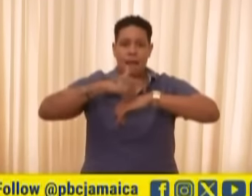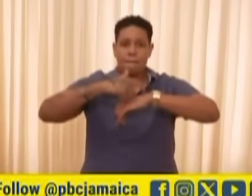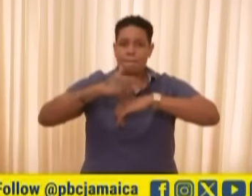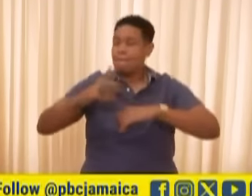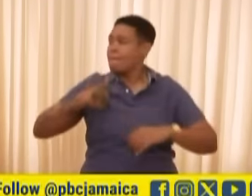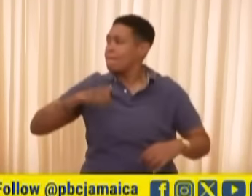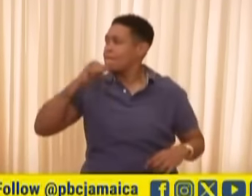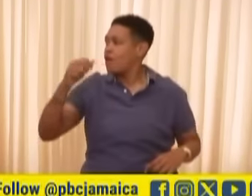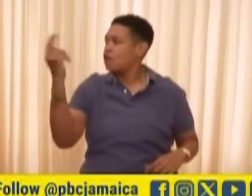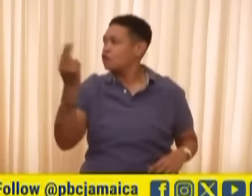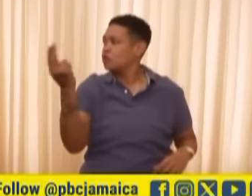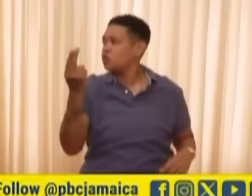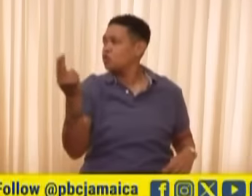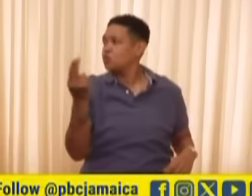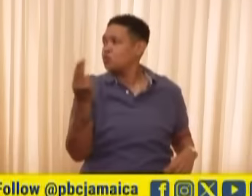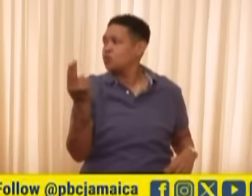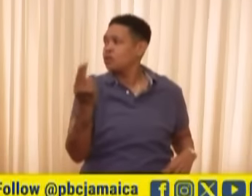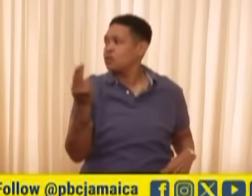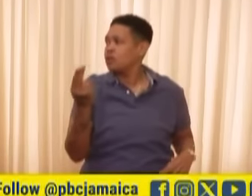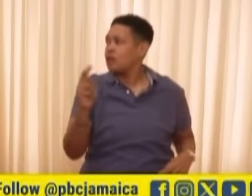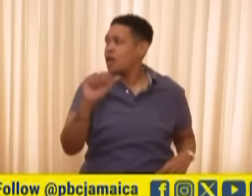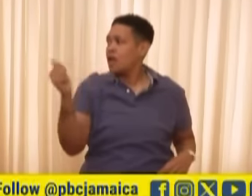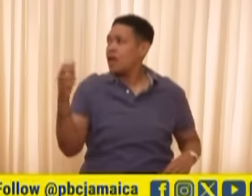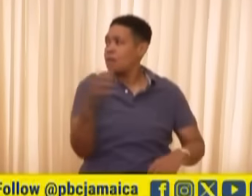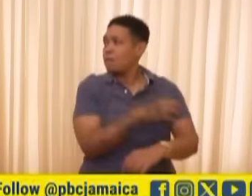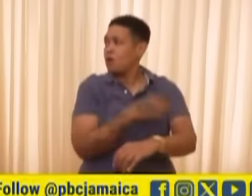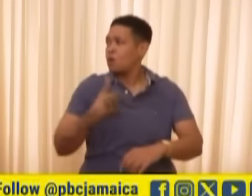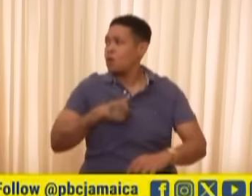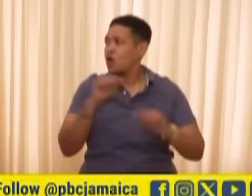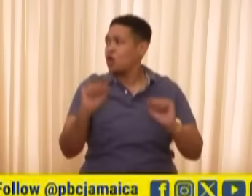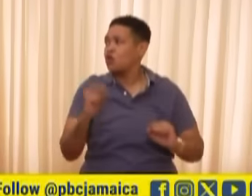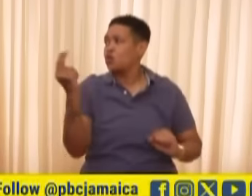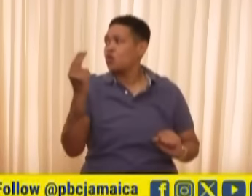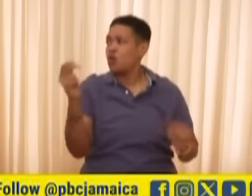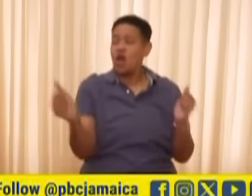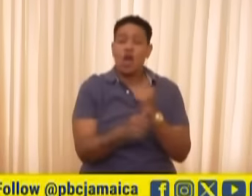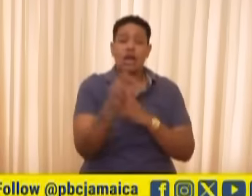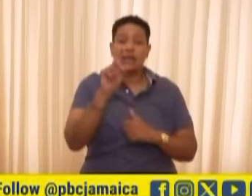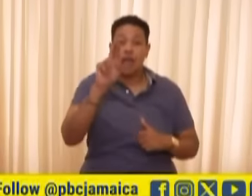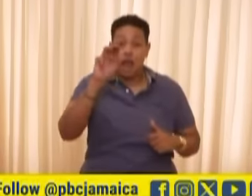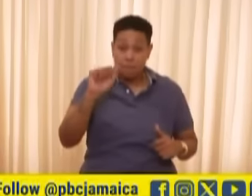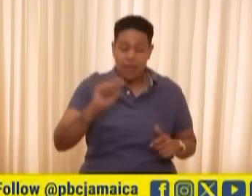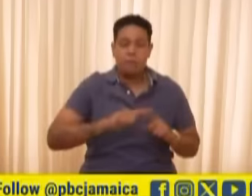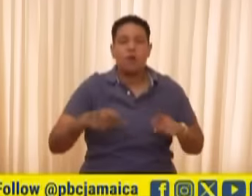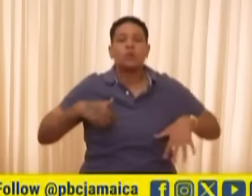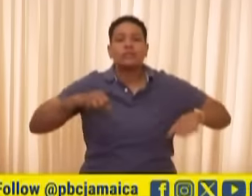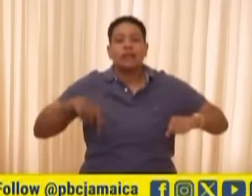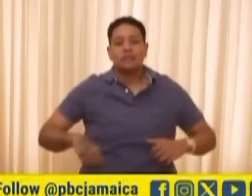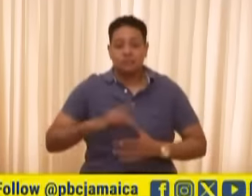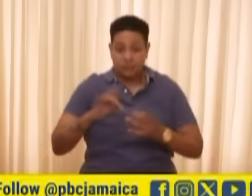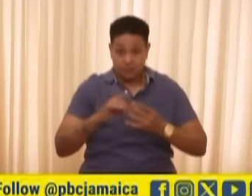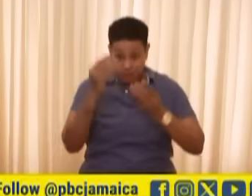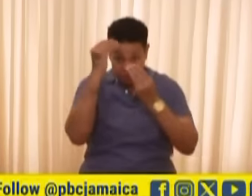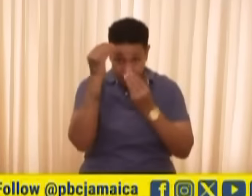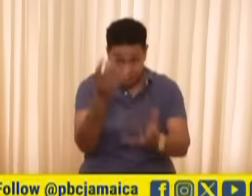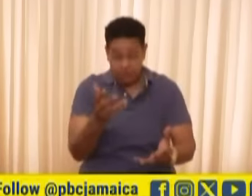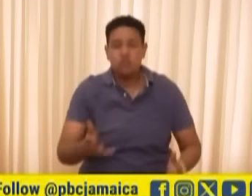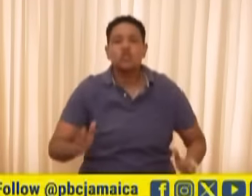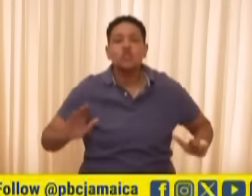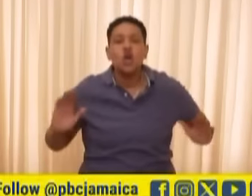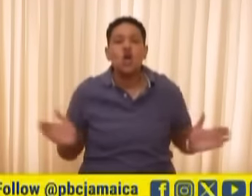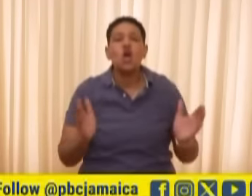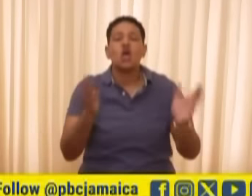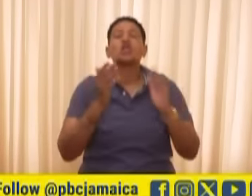We're not going to be using any of the powers that we could use under the RMA, but we're taking this platform to